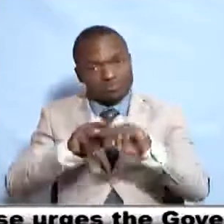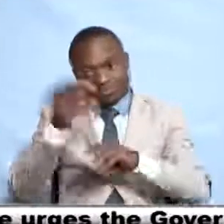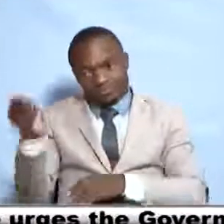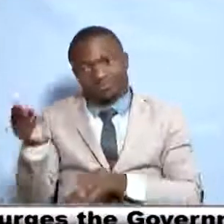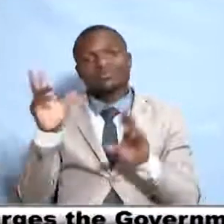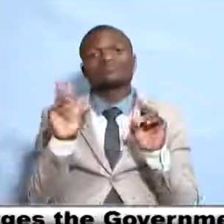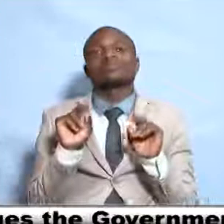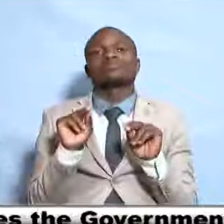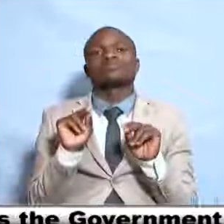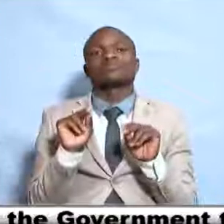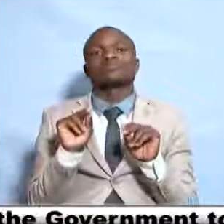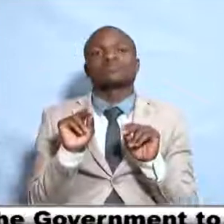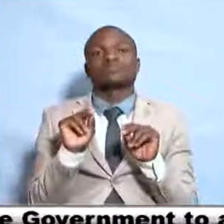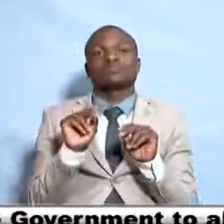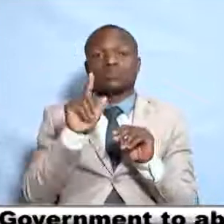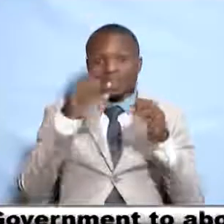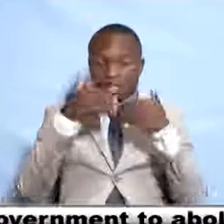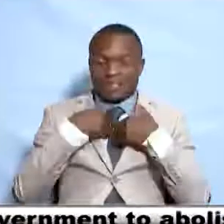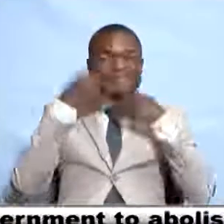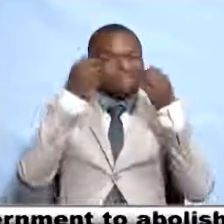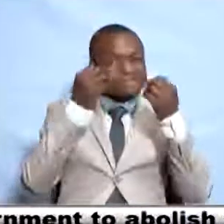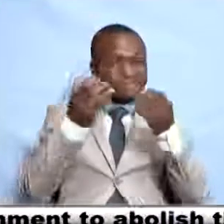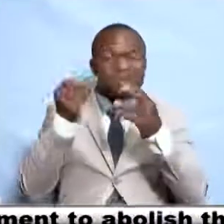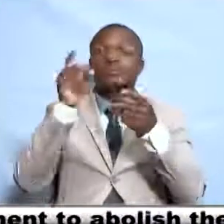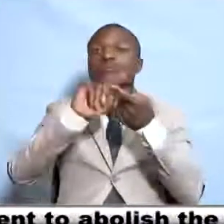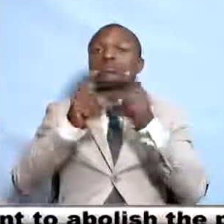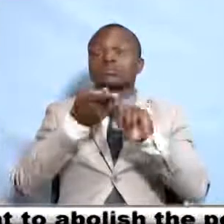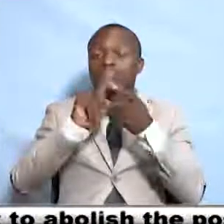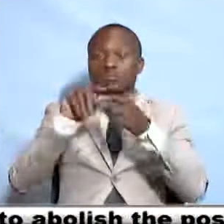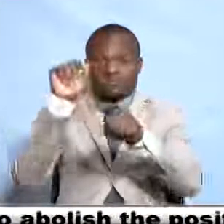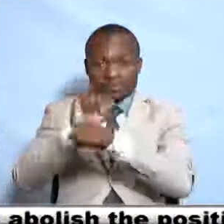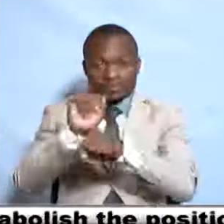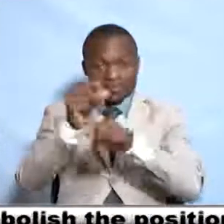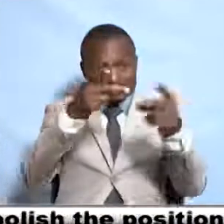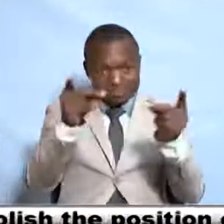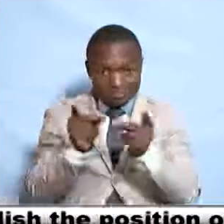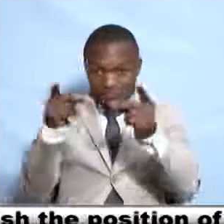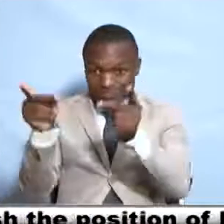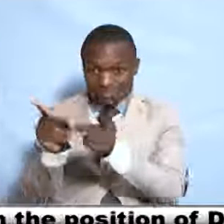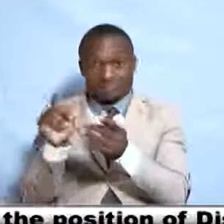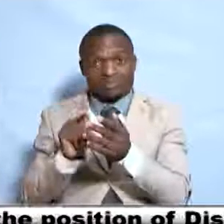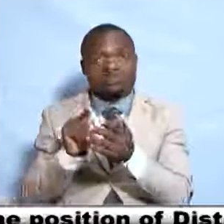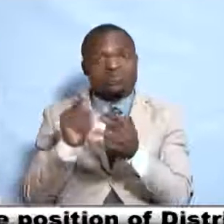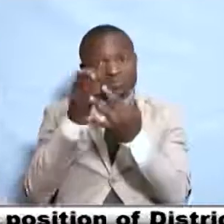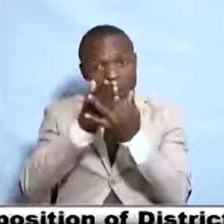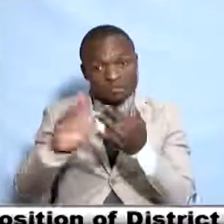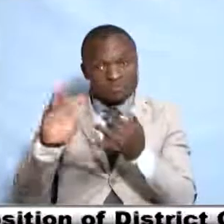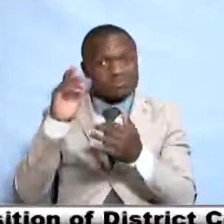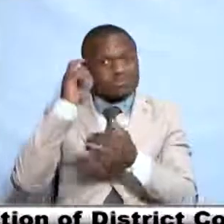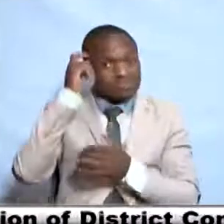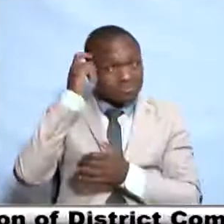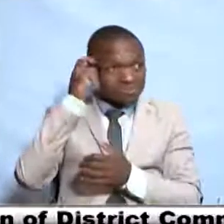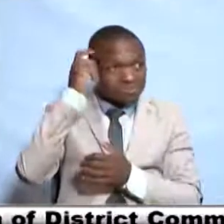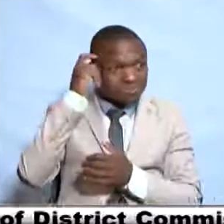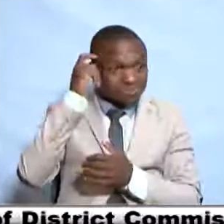right. I have a lot of colleagues that have worked in this position who have shared their thoughts on